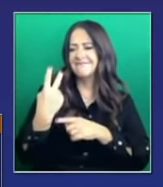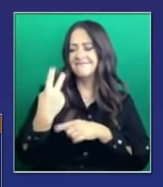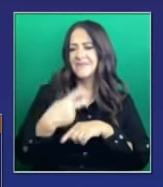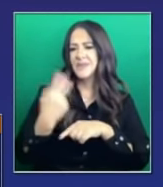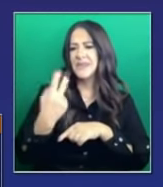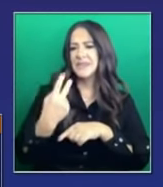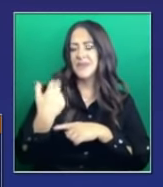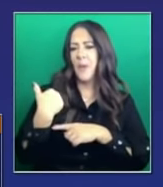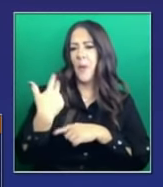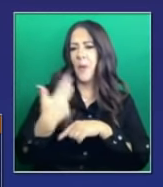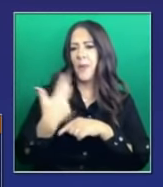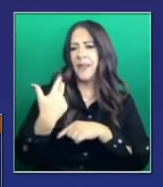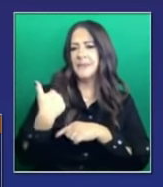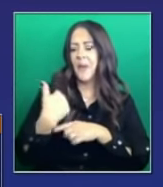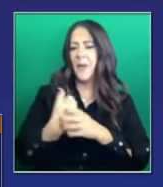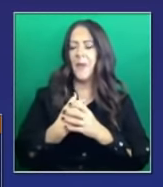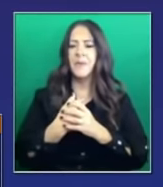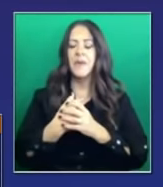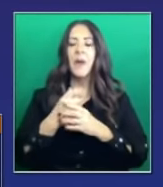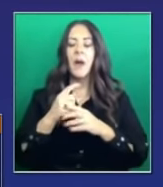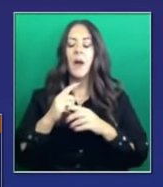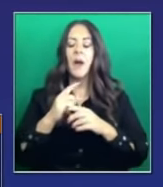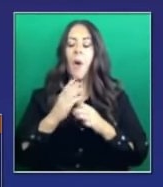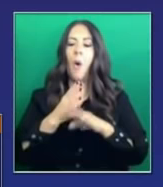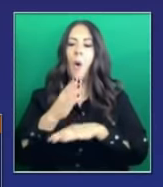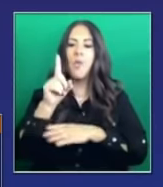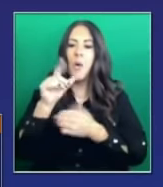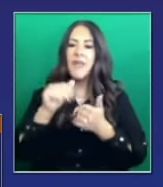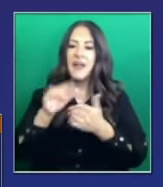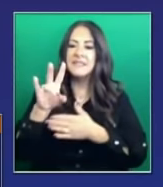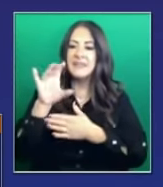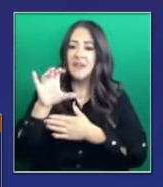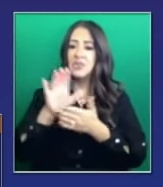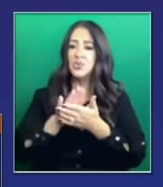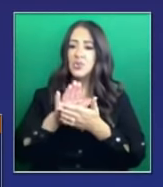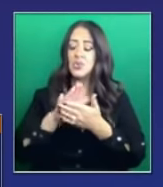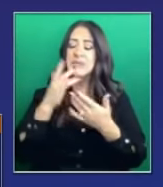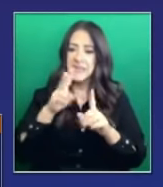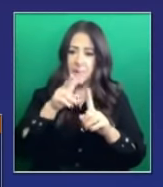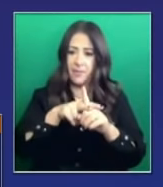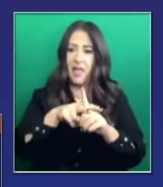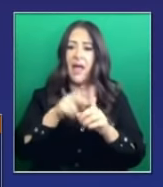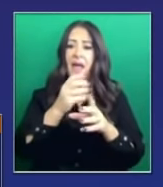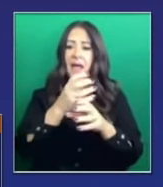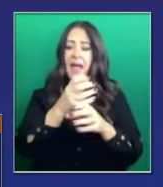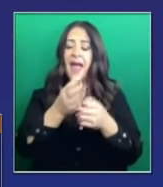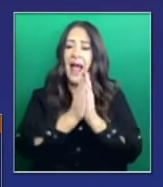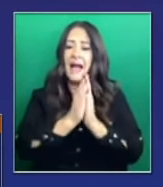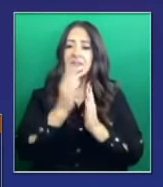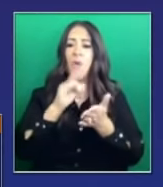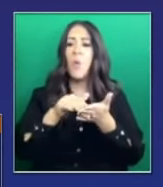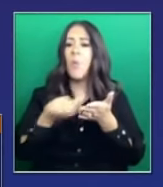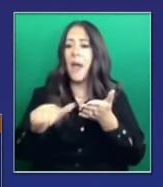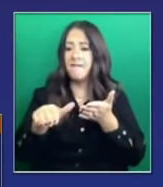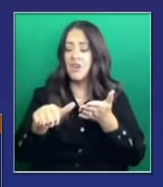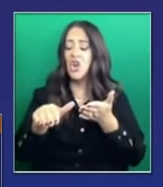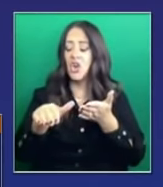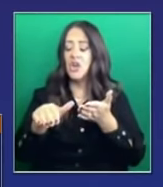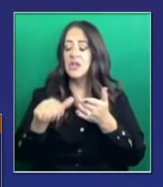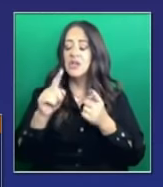basis, but over 1,700 schools have applied for and received waivers based upon the guidelines we first issued